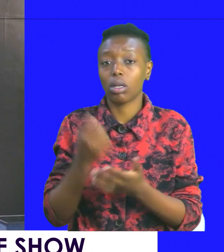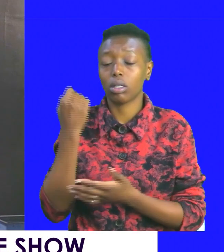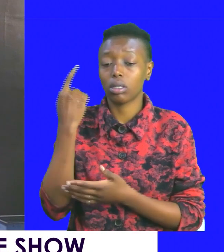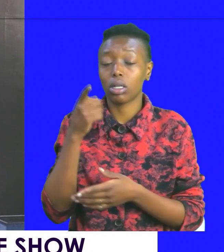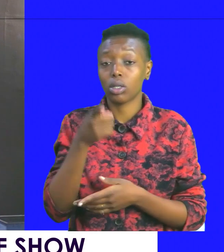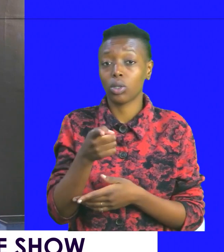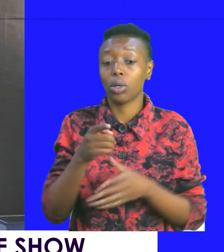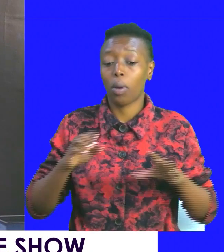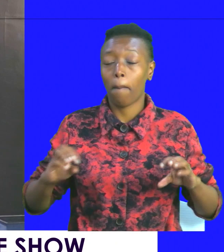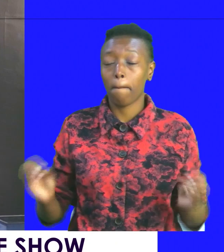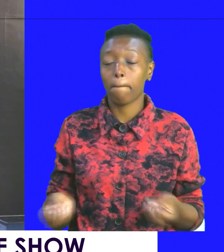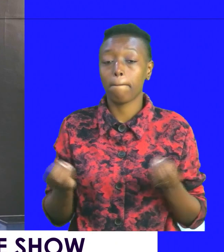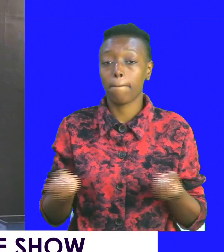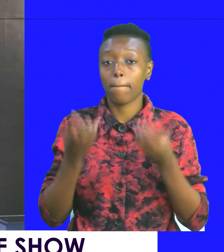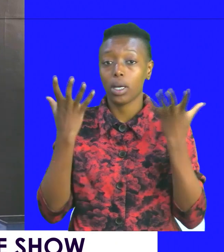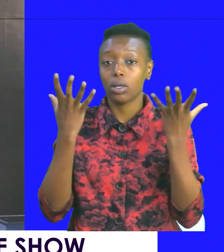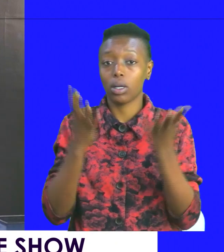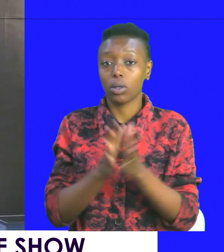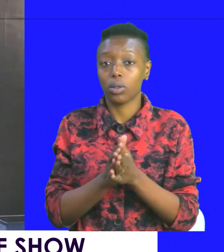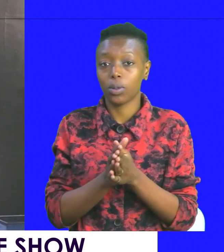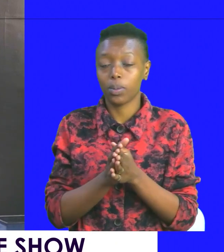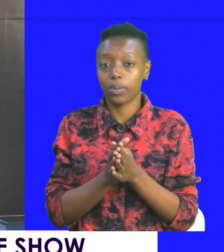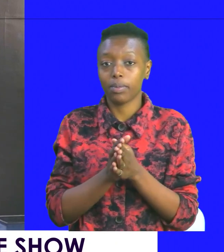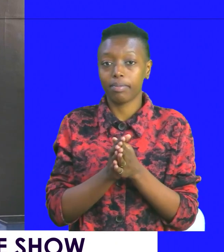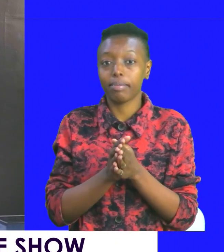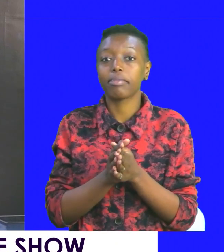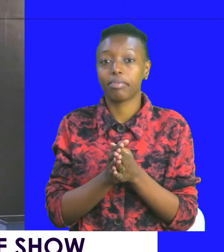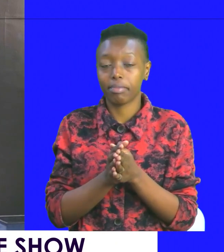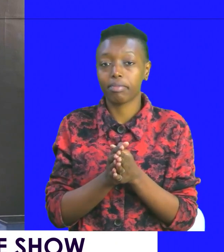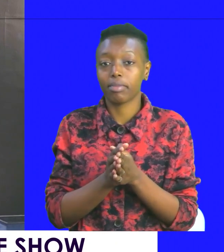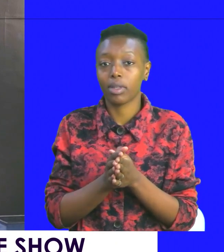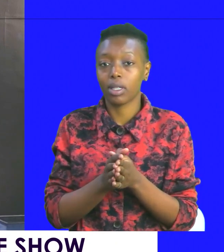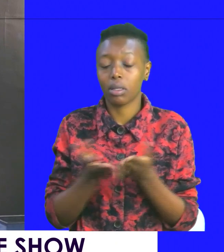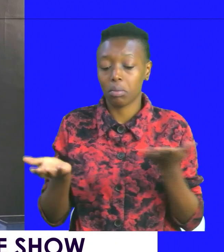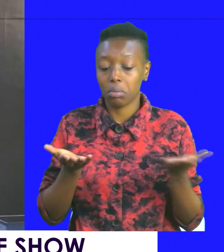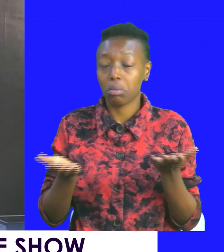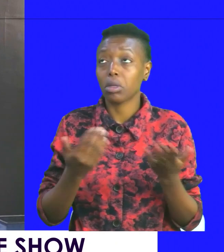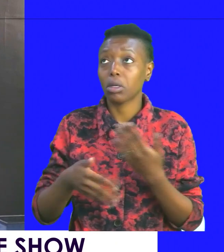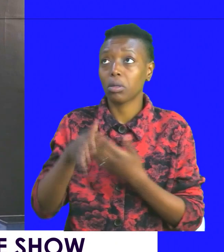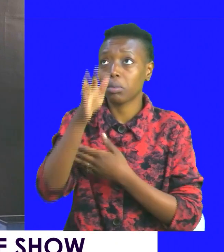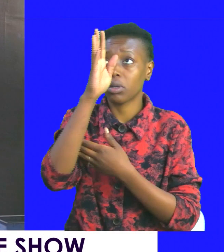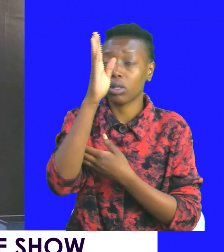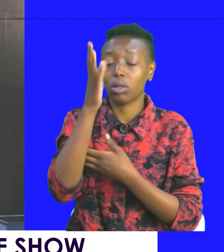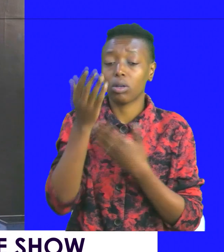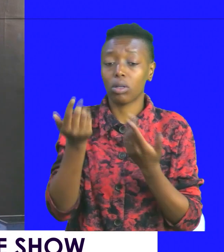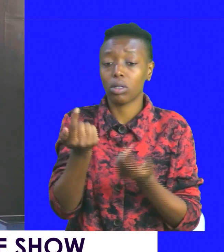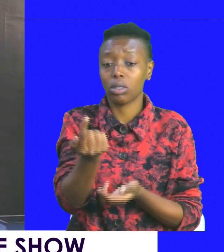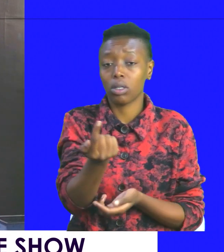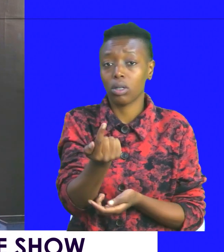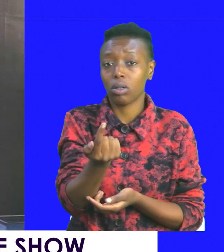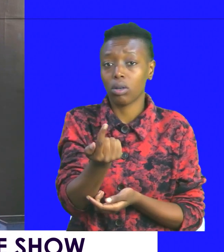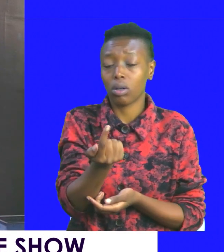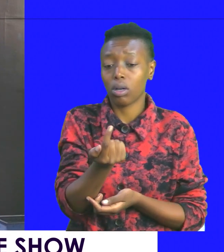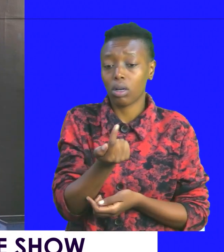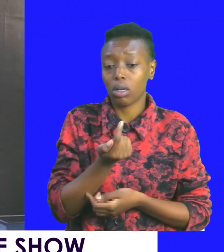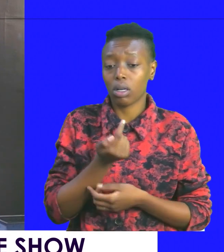That tells you that you're here by design. Probably it's a miracle. Probably God brought you out here because you had